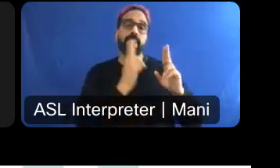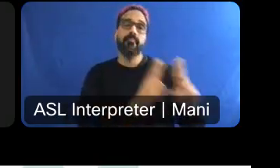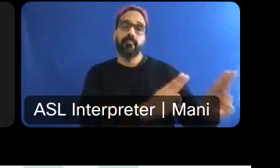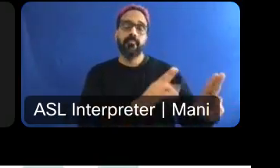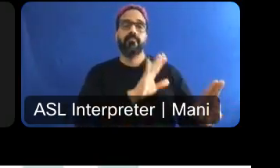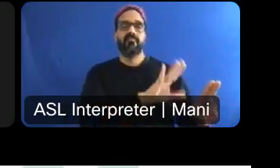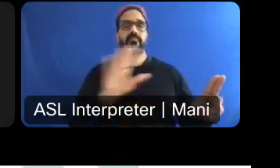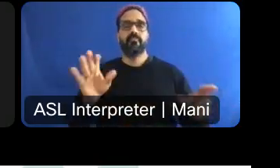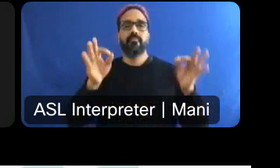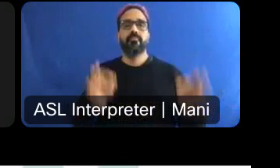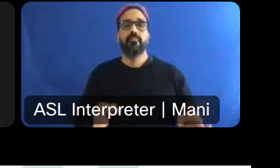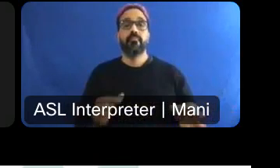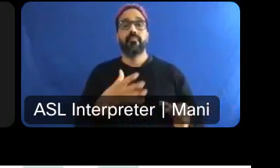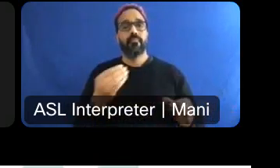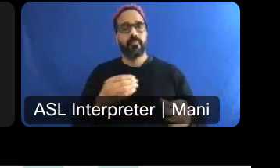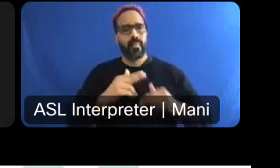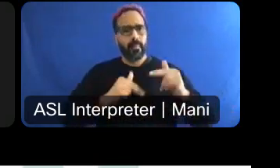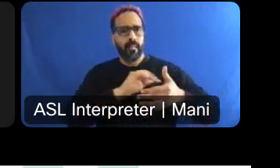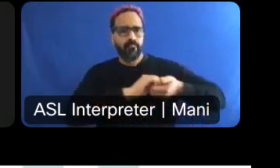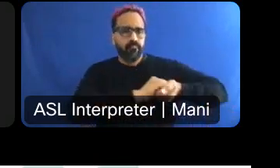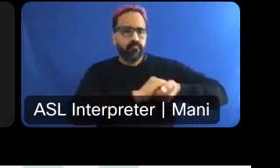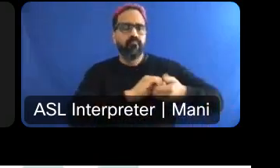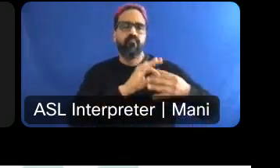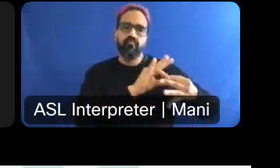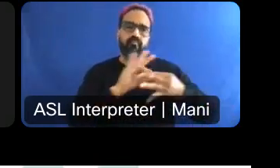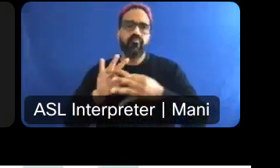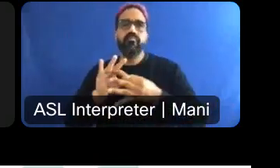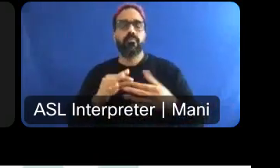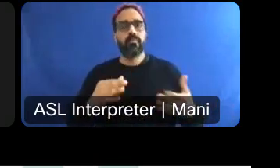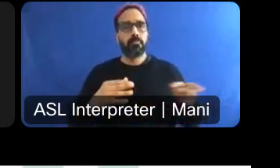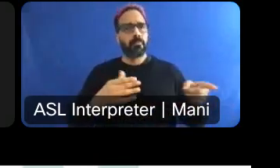fosters connection and a sense of belonging with these individuals.